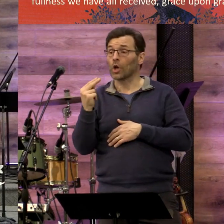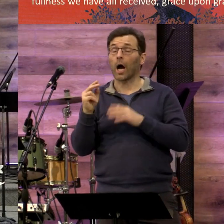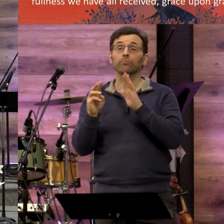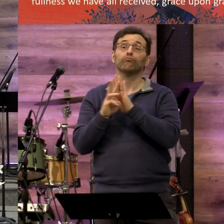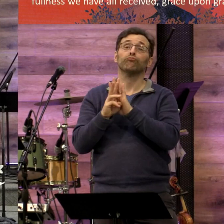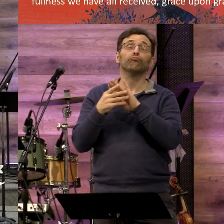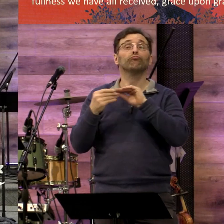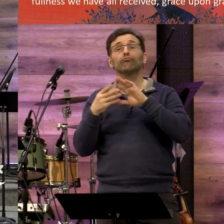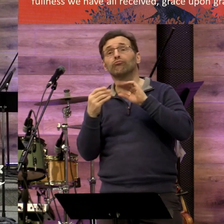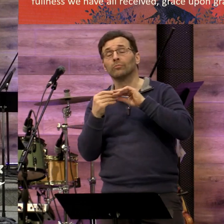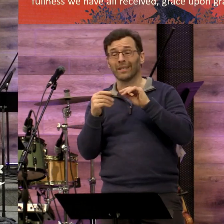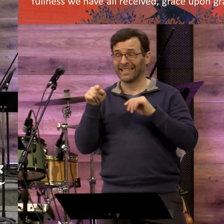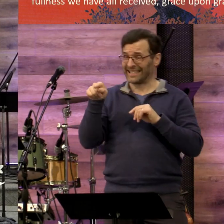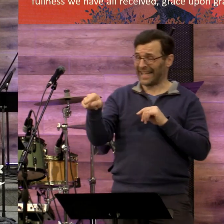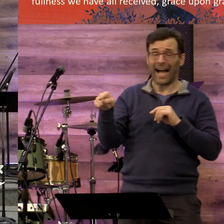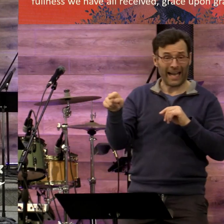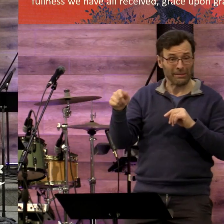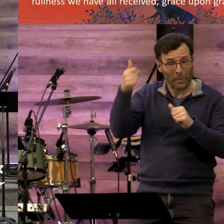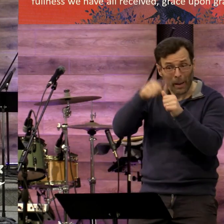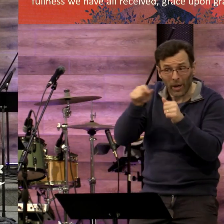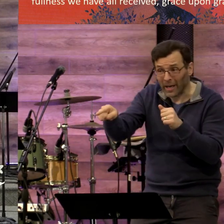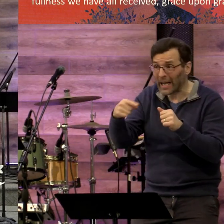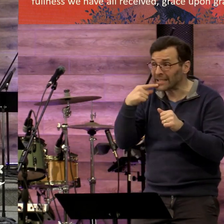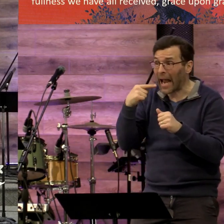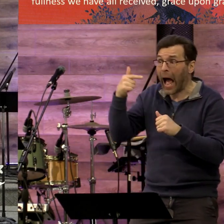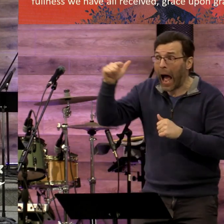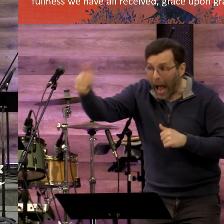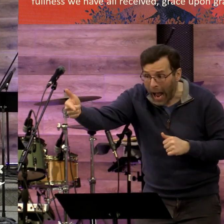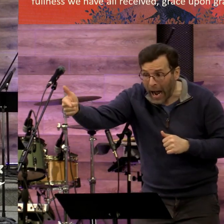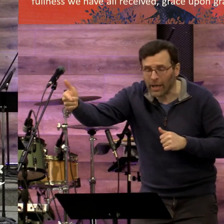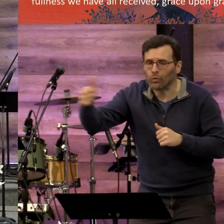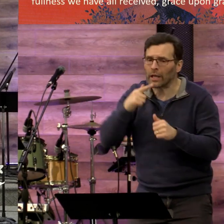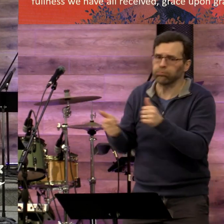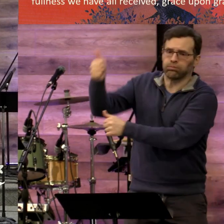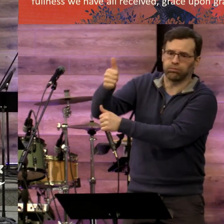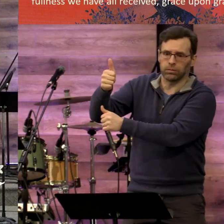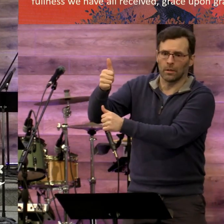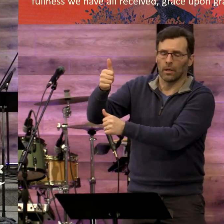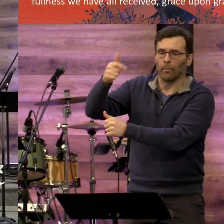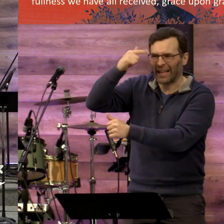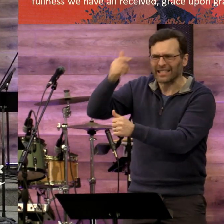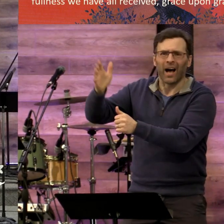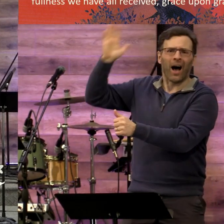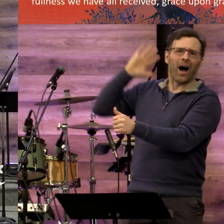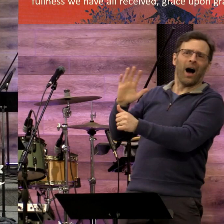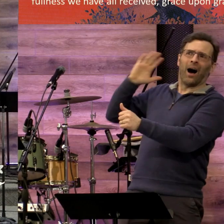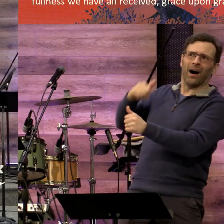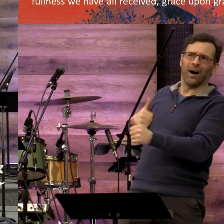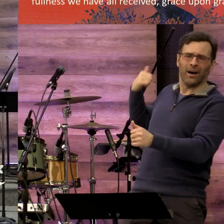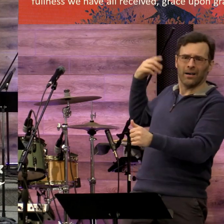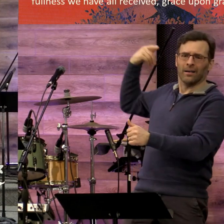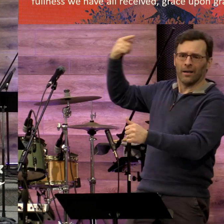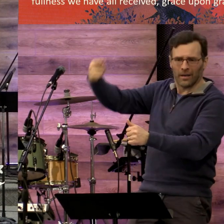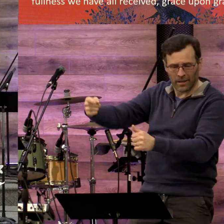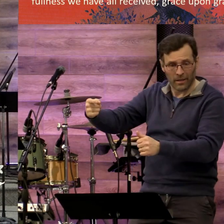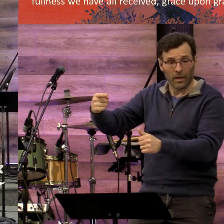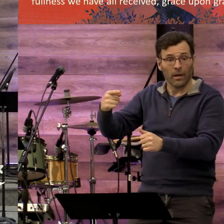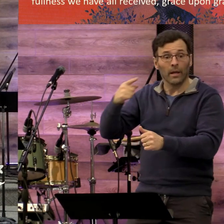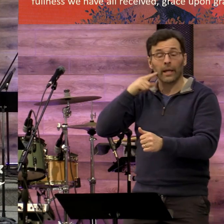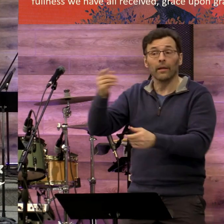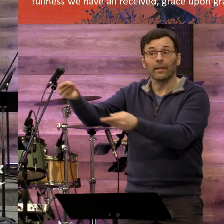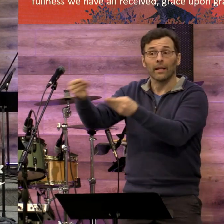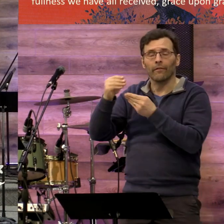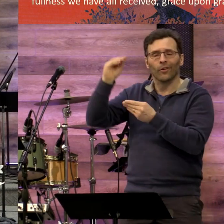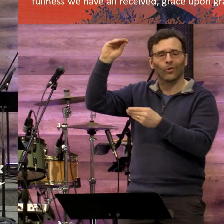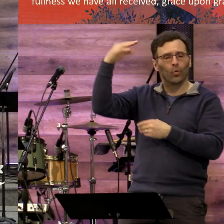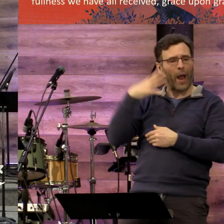and cried out, "This was he of whom I said, 'He who comes after me ranks before me, because he was before me.' For from his fullness we have received